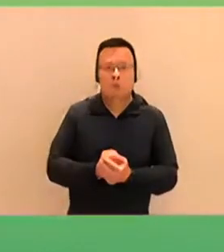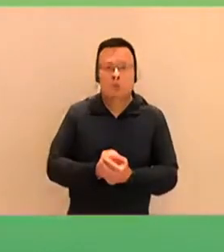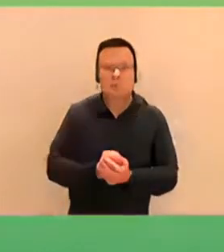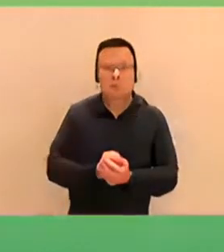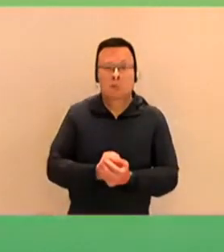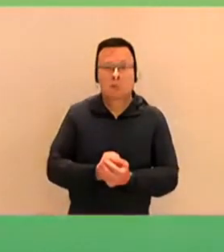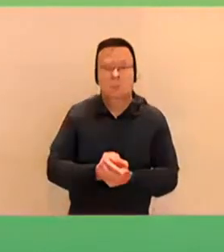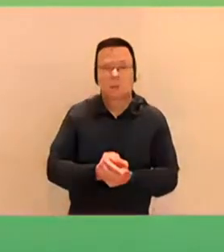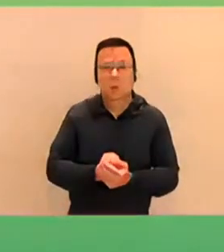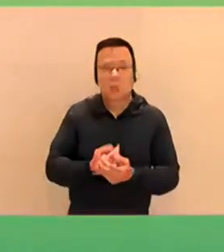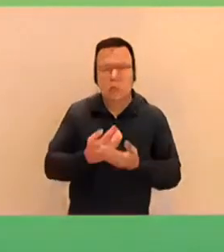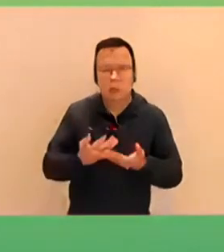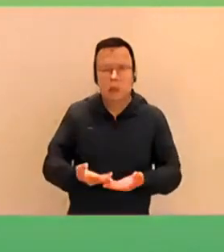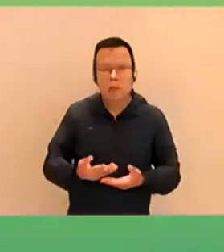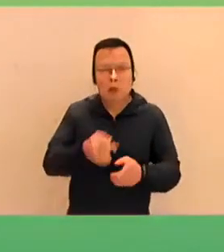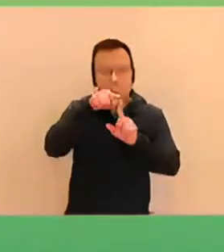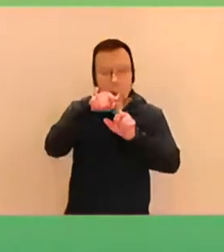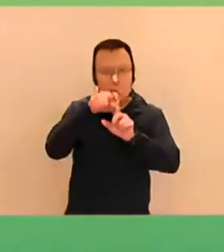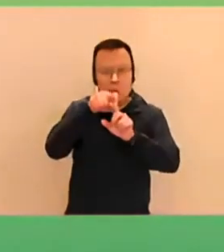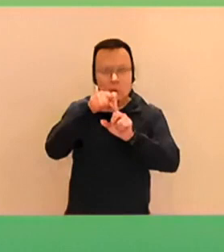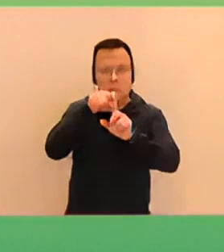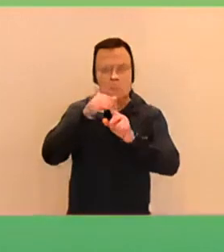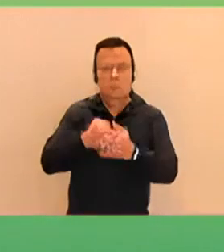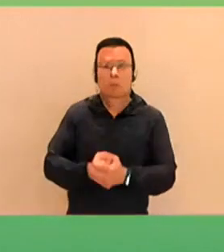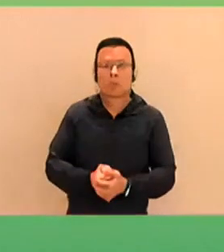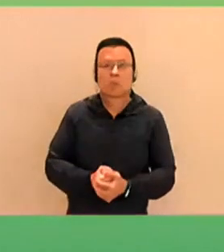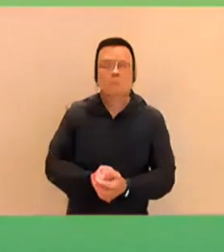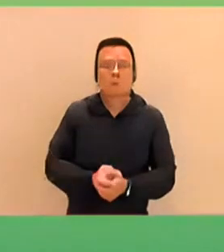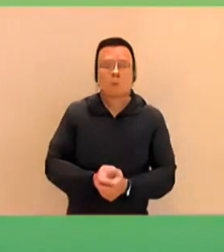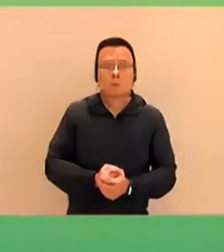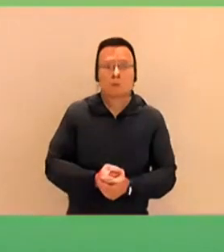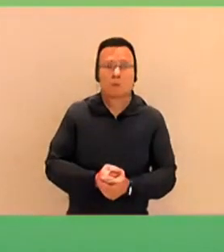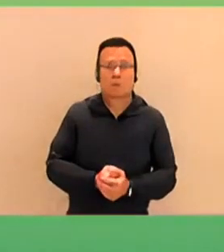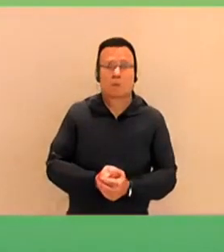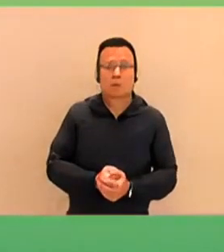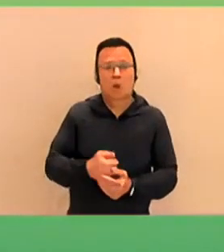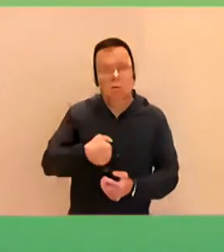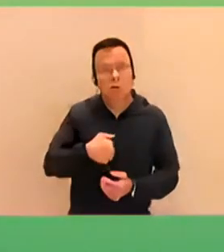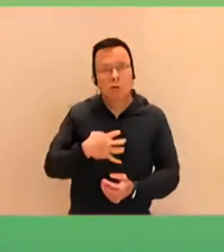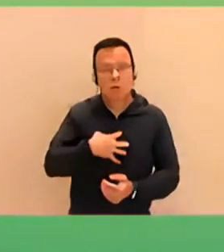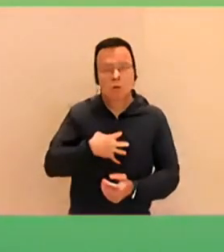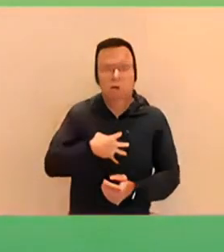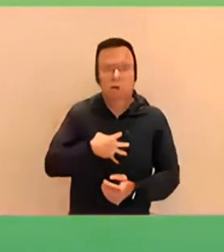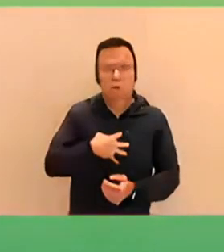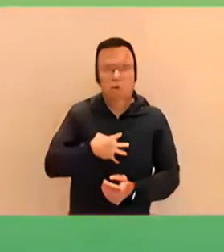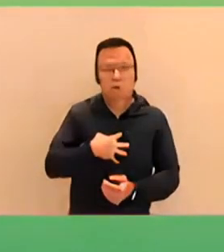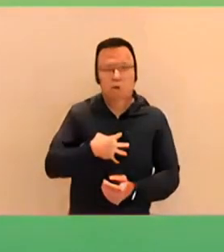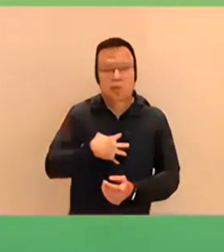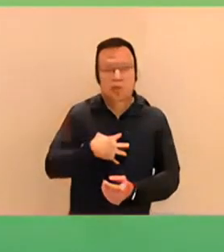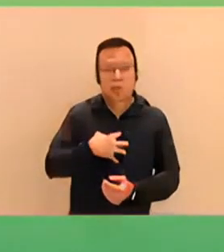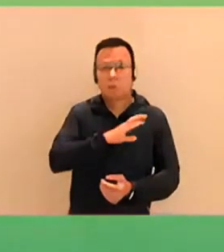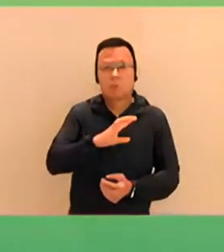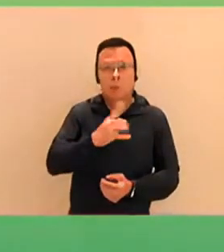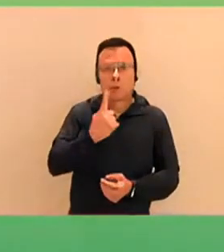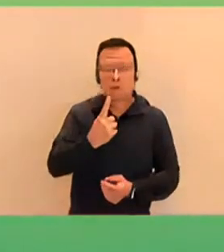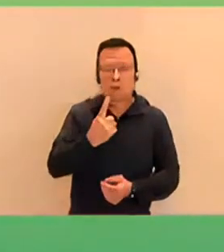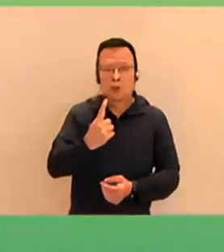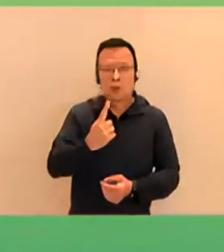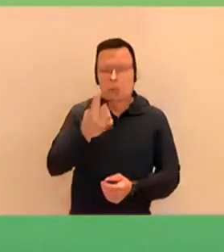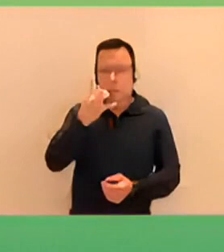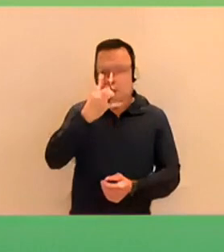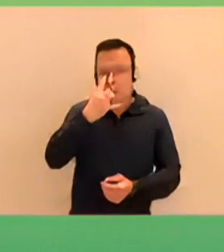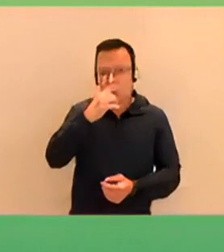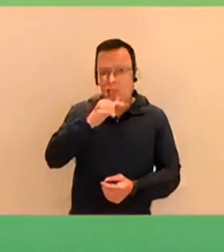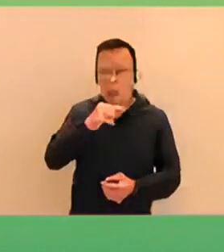target. And we believe we should not only to put something, but try to use them properly every day. So that's our